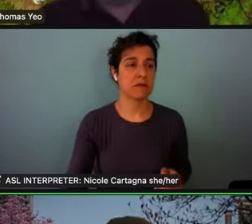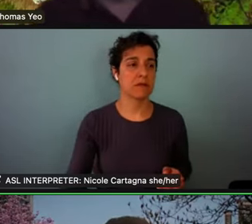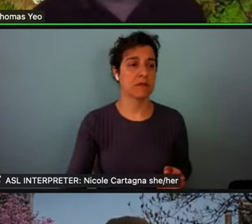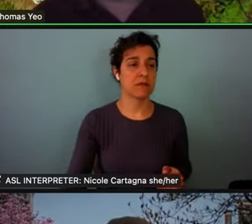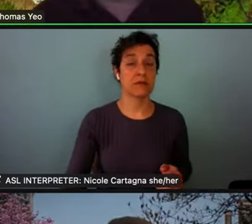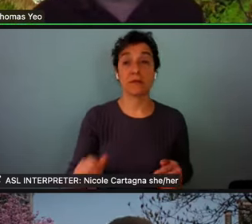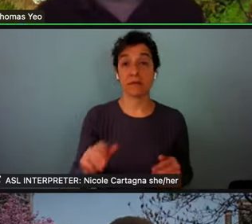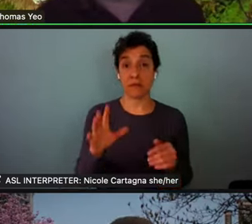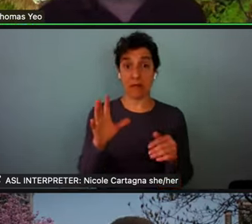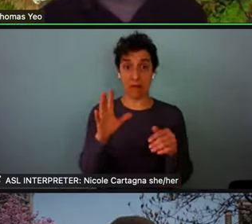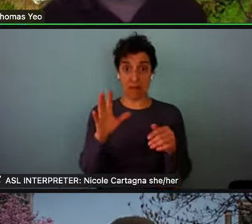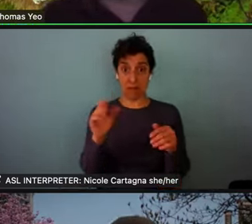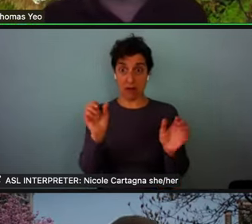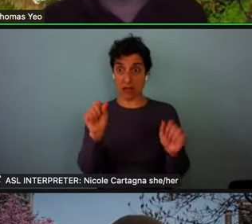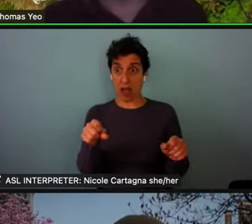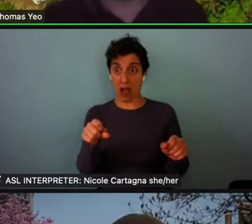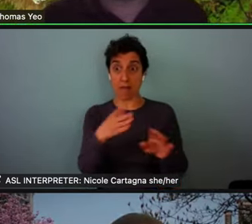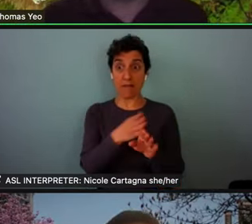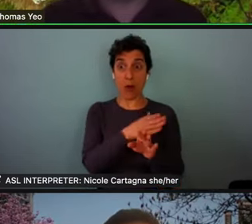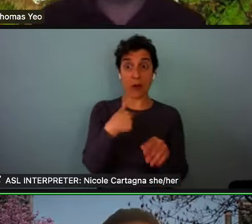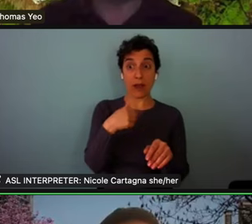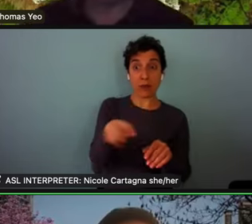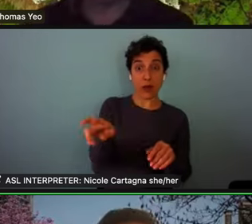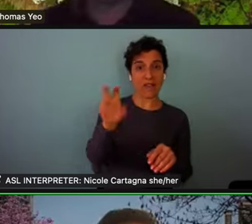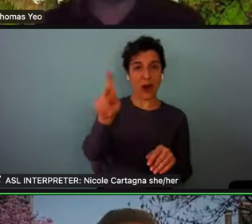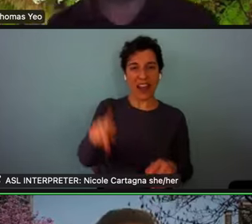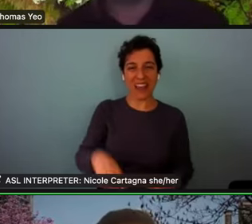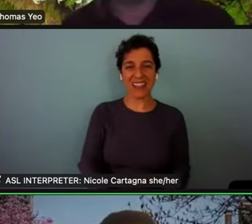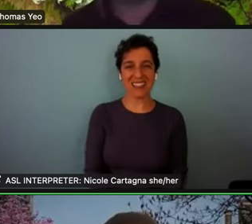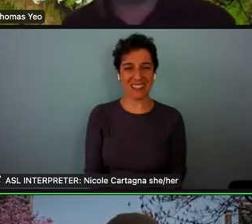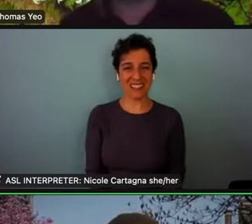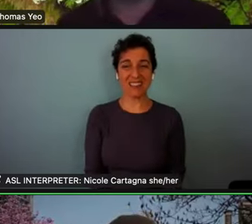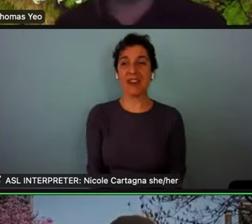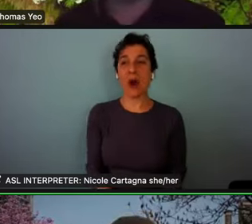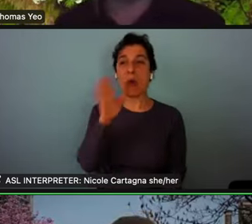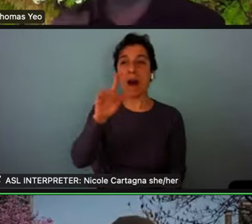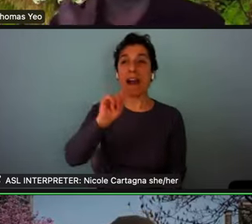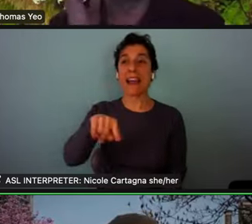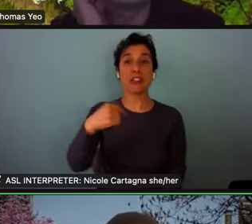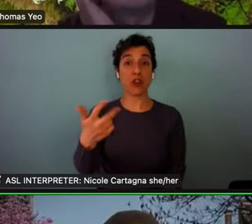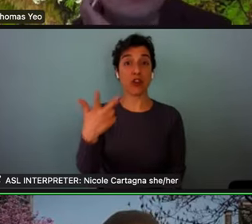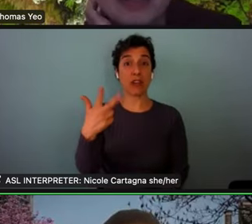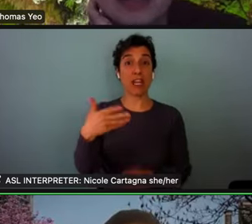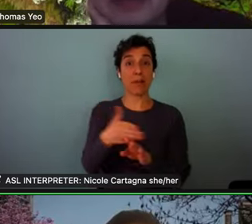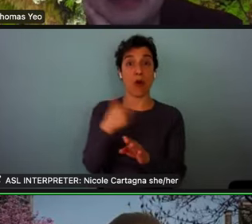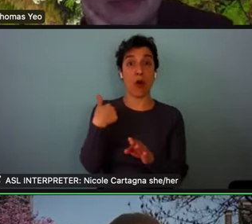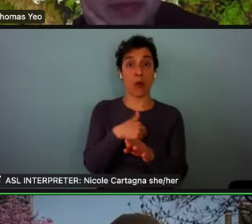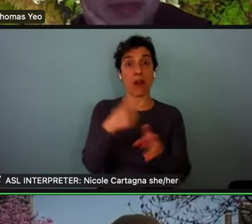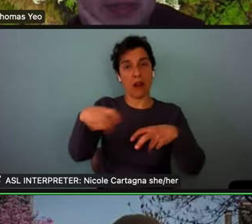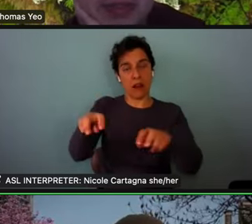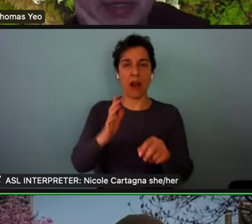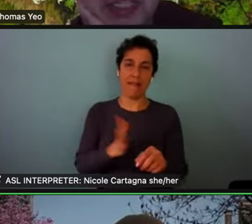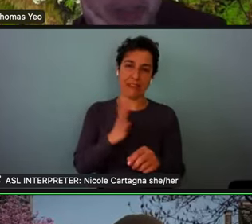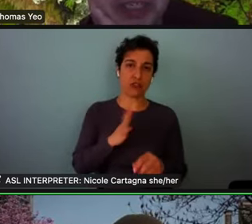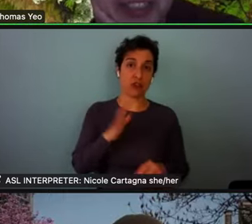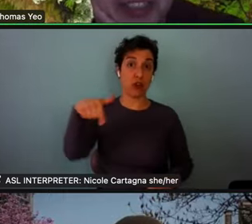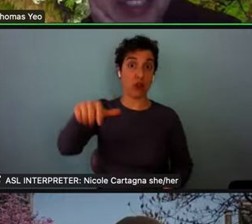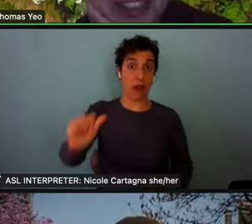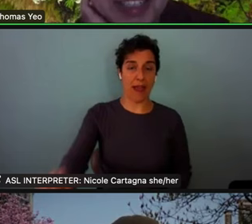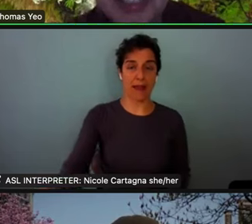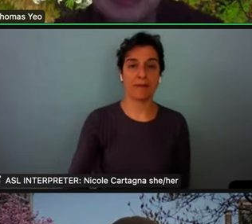before we move to... Oh, yeah, sure. Okay, great. So we'll answer these three before we move on to the official Q&A session.